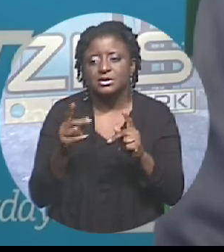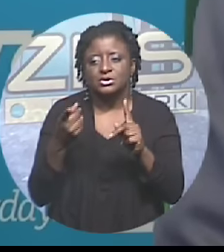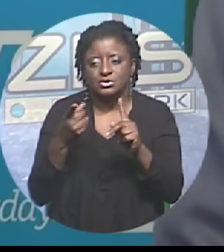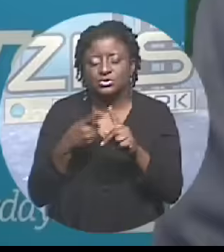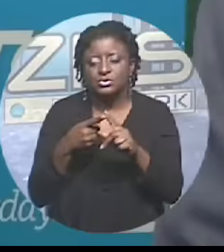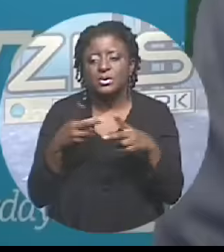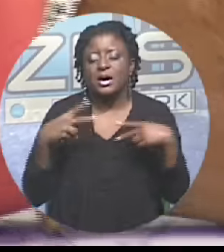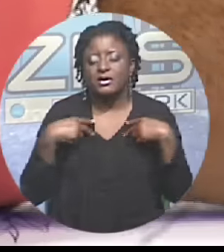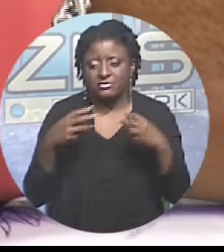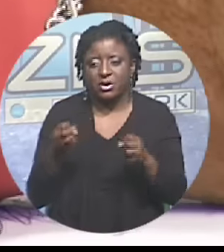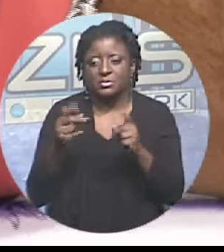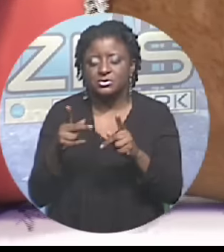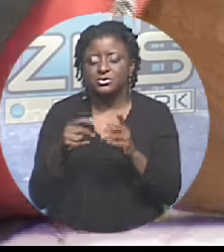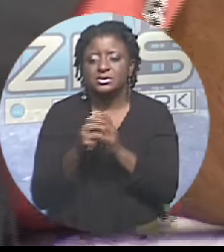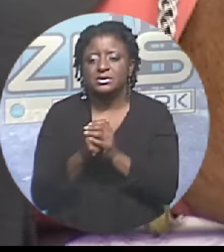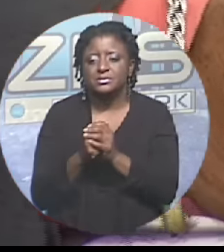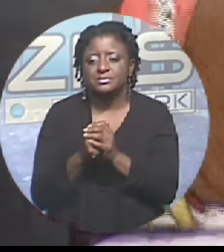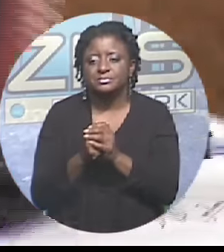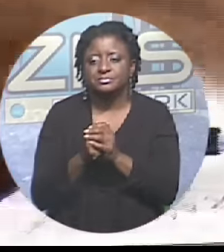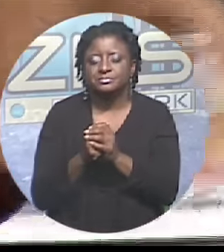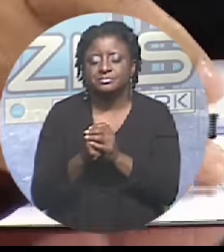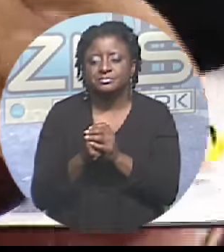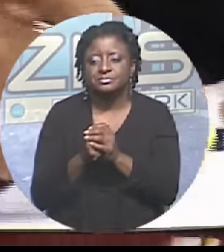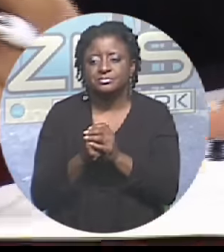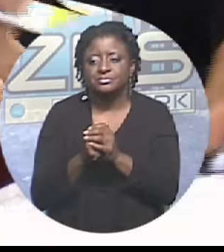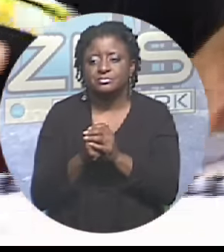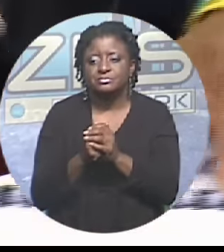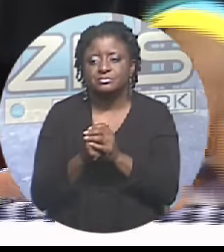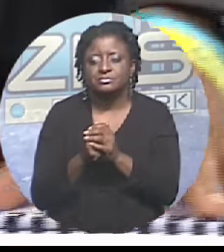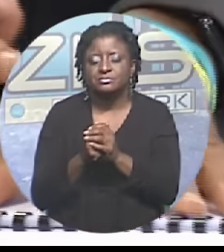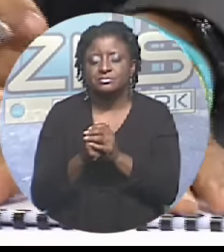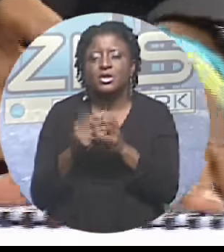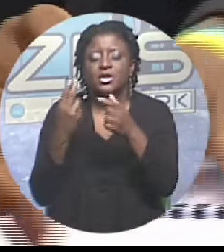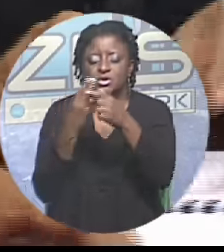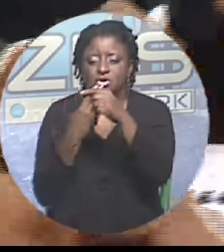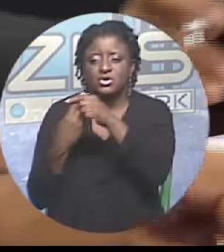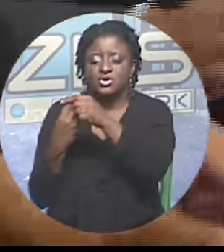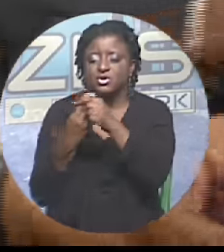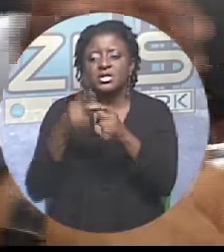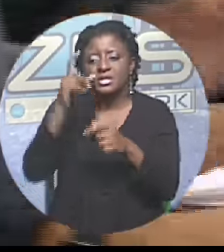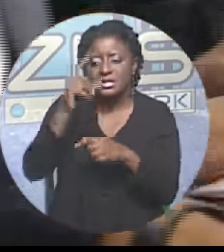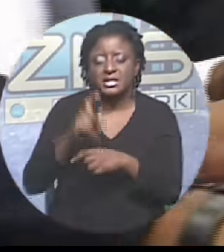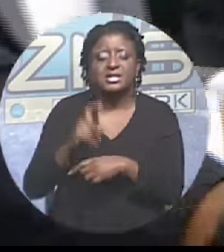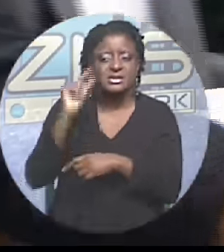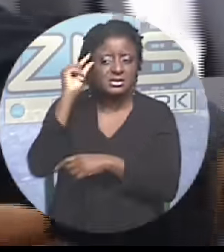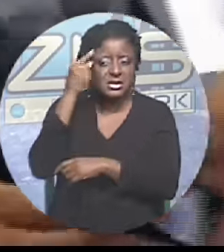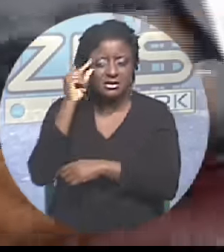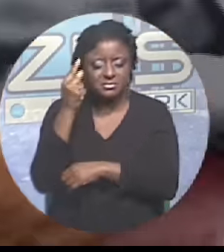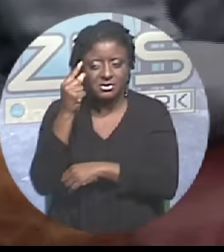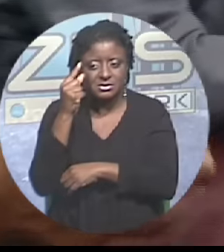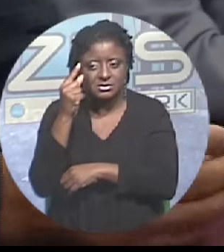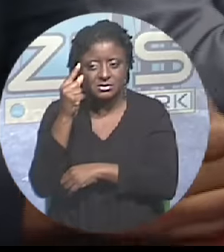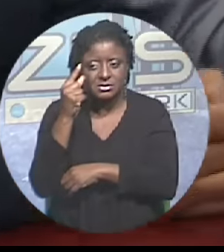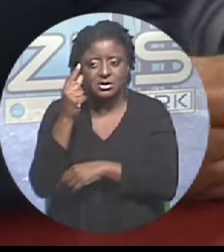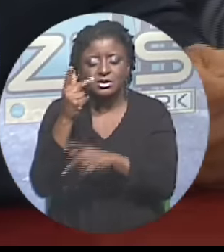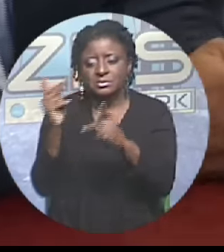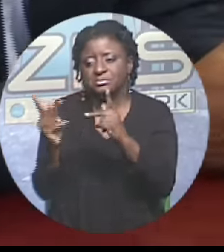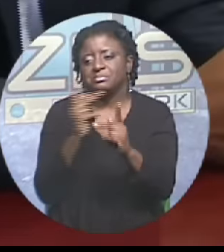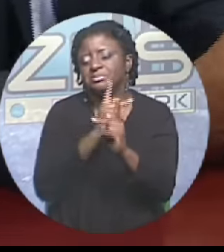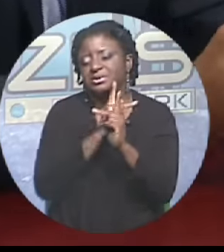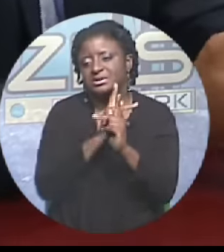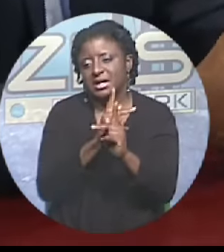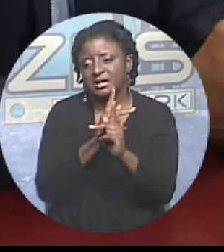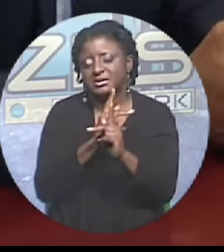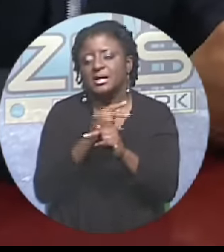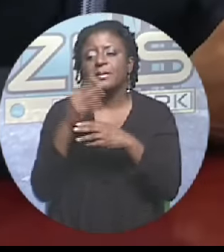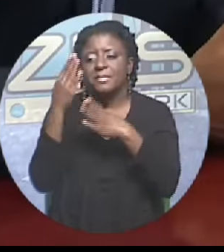have that opportunity. Evans says the union needs government to look out for the interests of Bahamians. BTC CEO Leon Williams noted